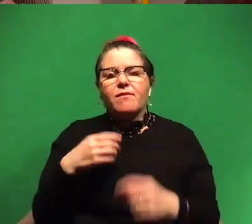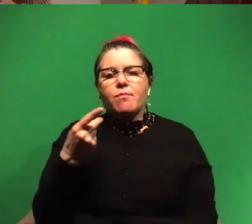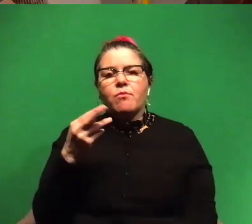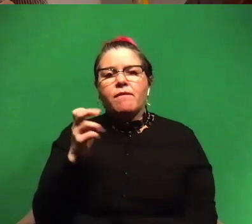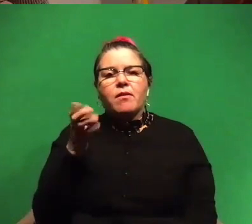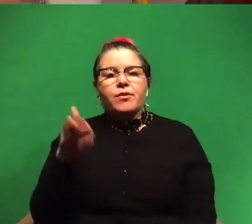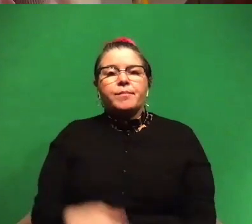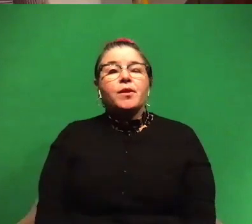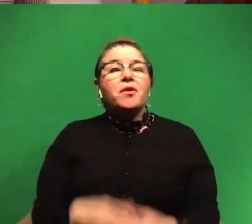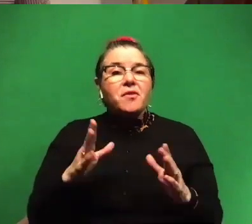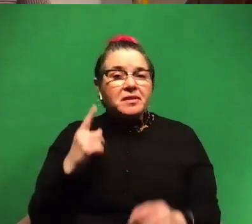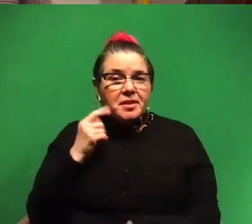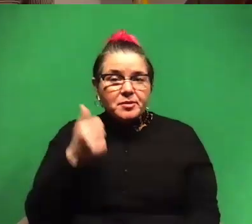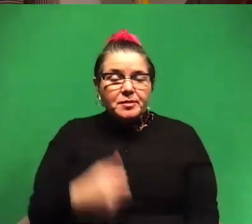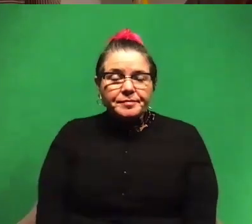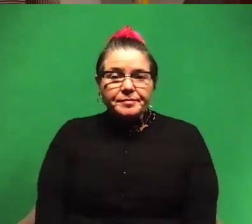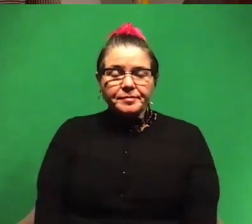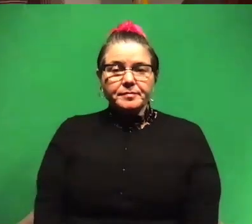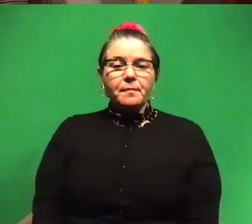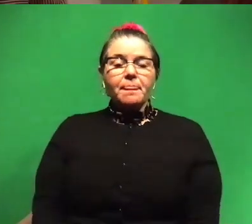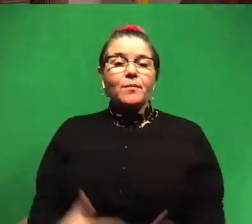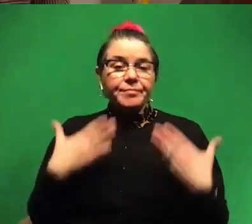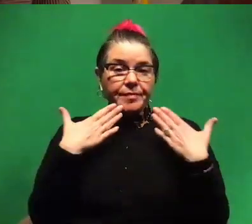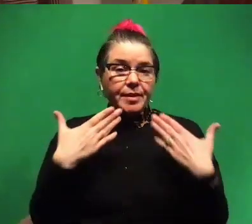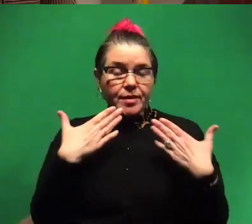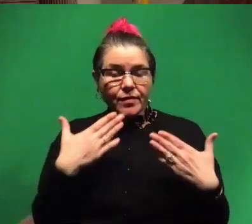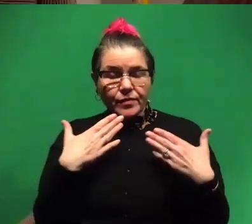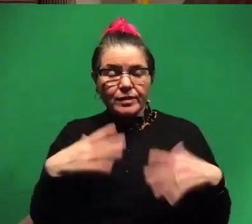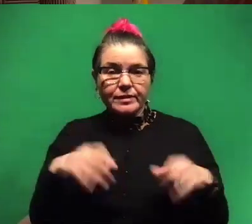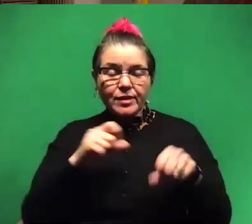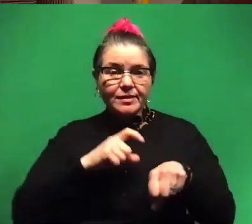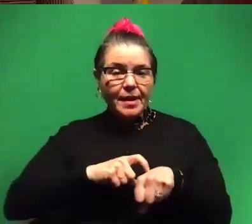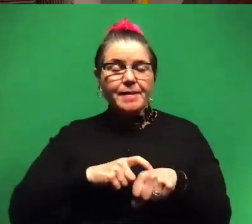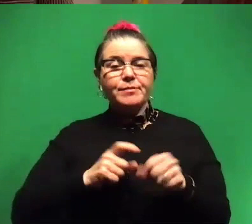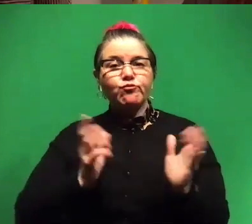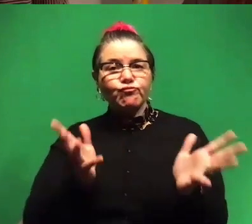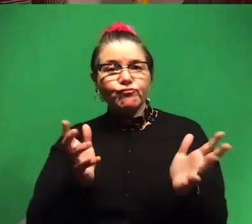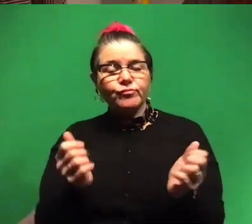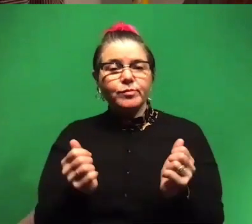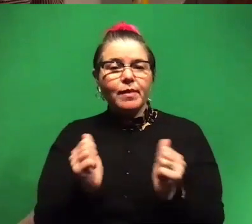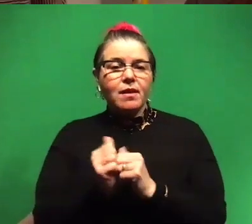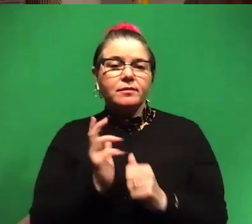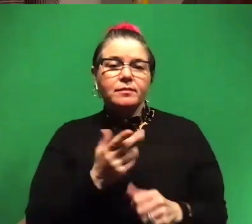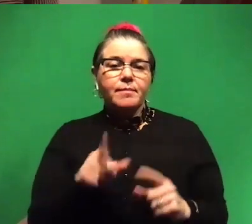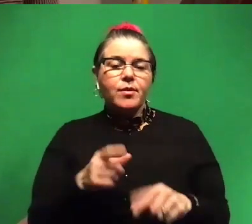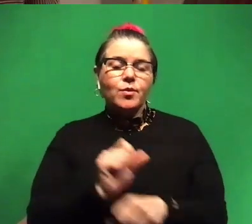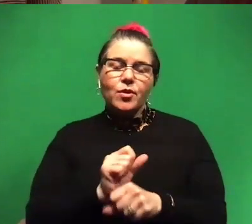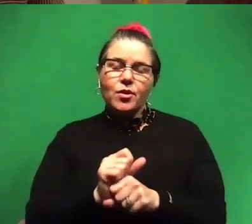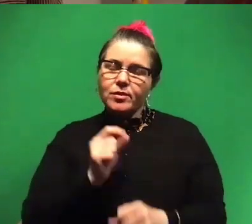Great. Okay, sounds good. All right. Well, thank you for taking the time to talk to us about your work. That was super